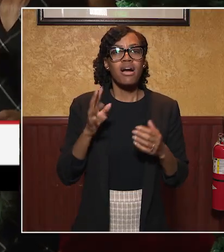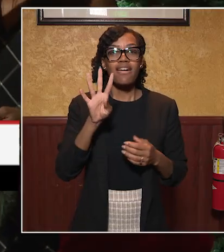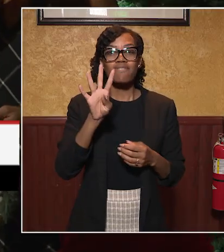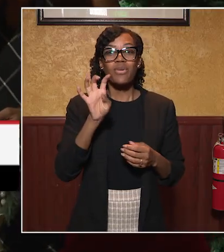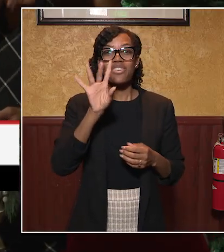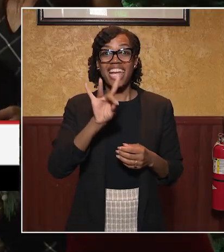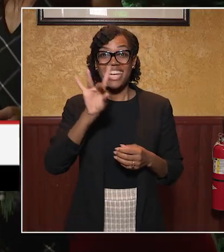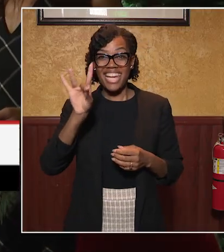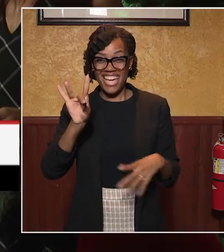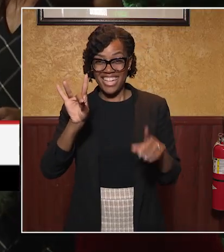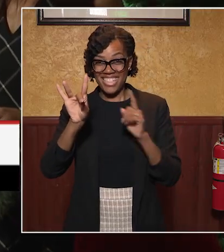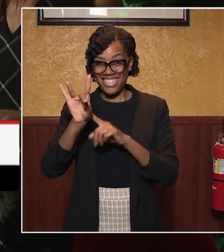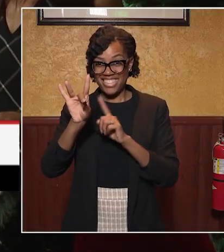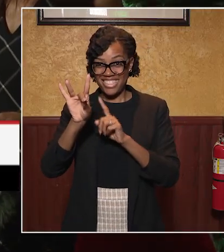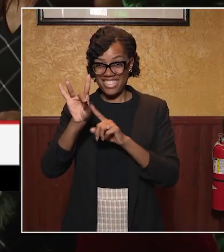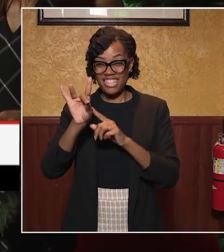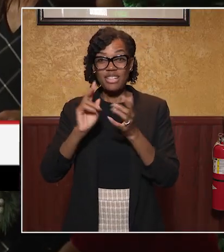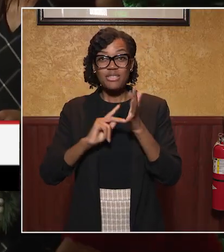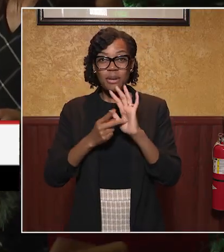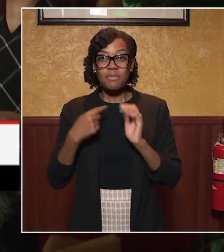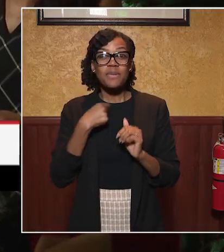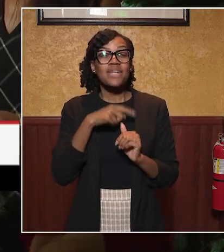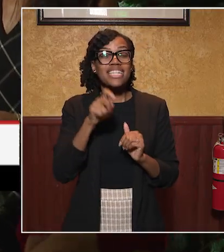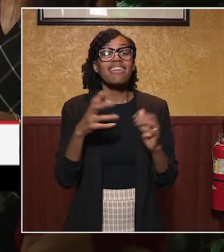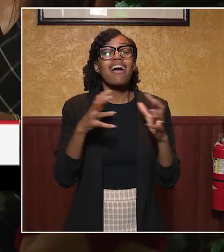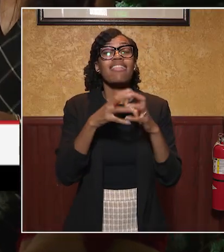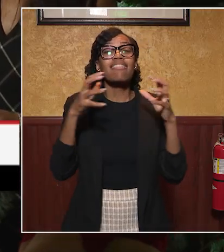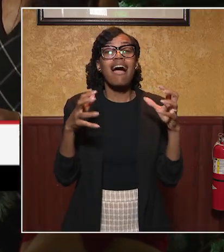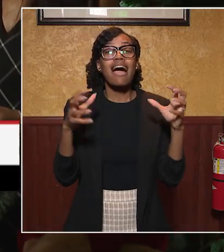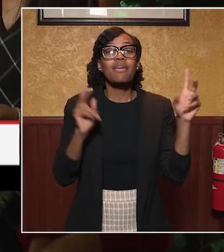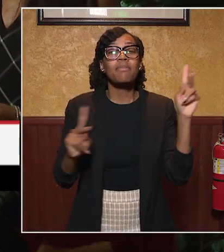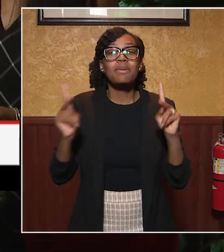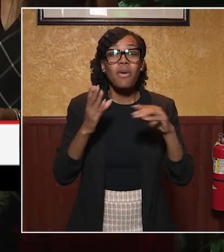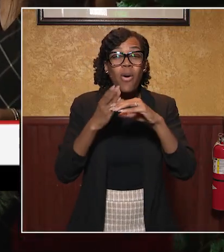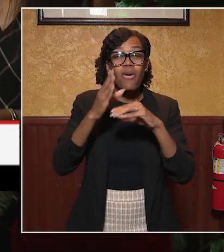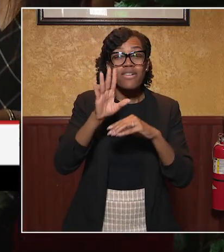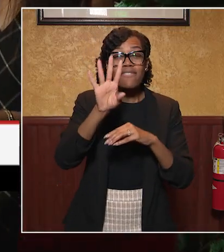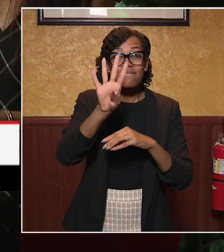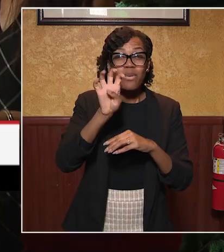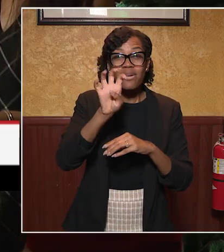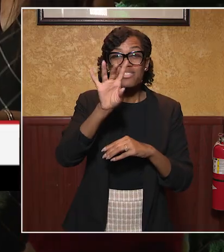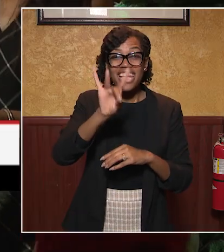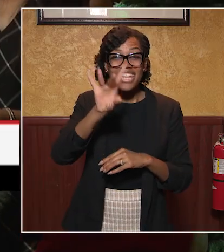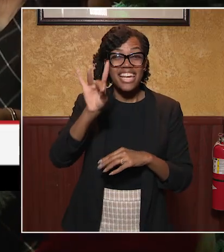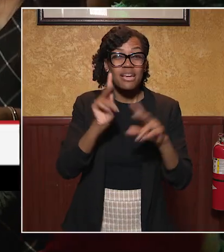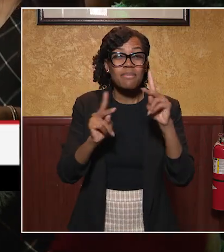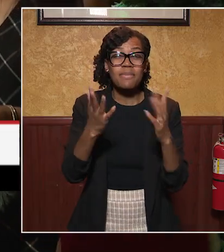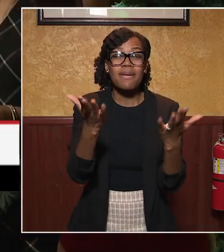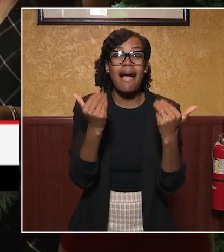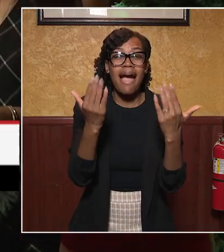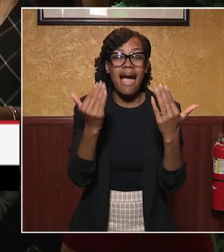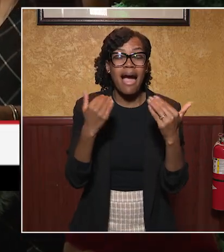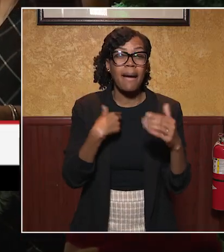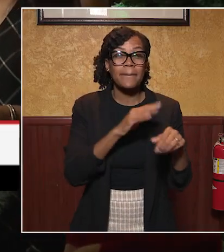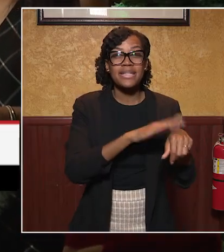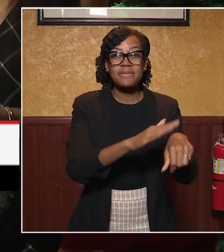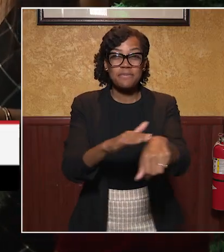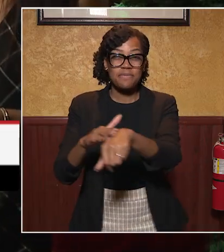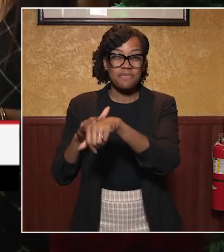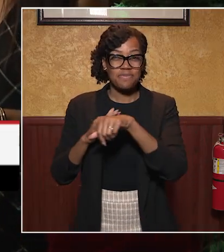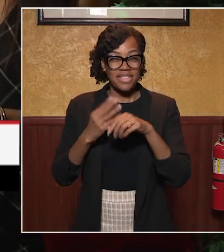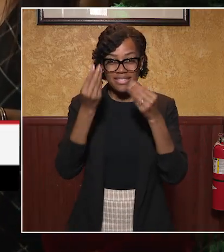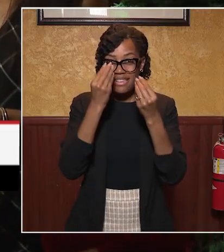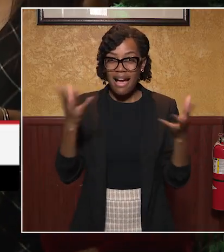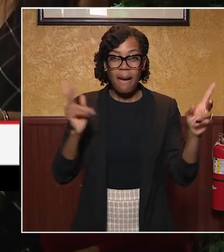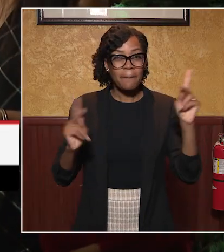488. So we got a lot of people to get under this mistletoe to kiss. But we're going to do it, DC. So we need your help getting that word out. We are going to break that record